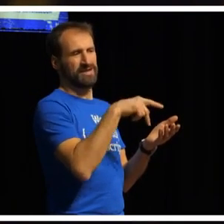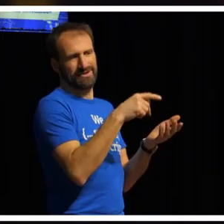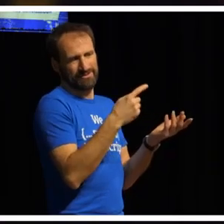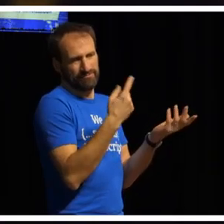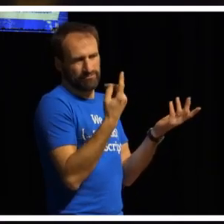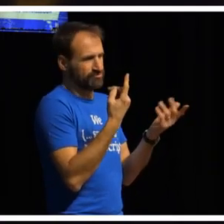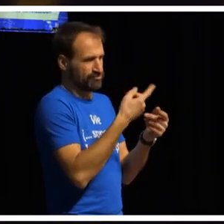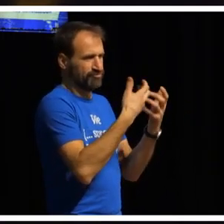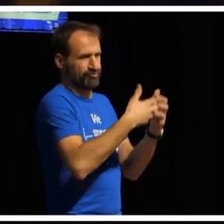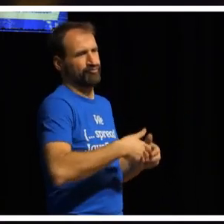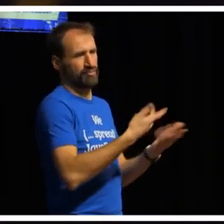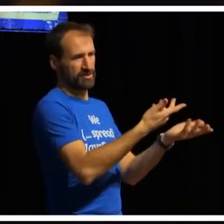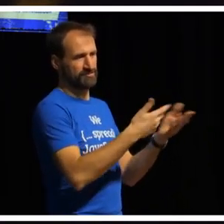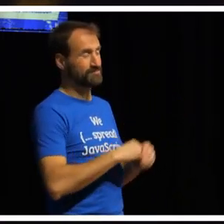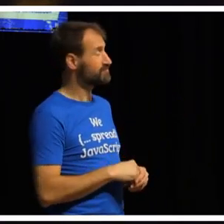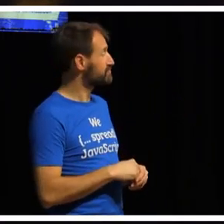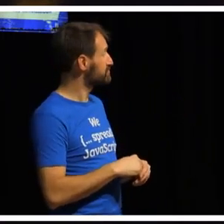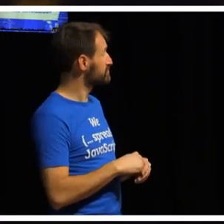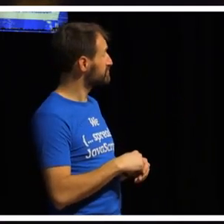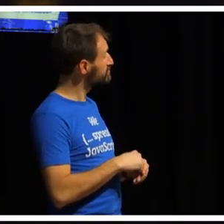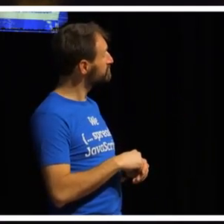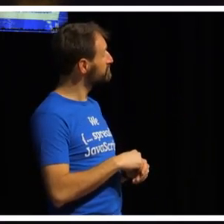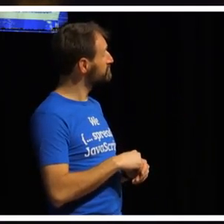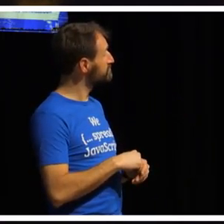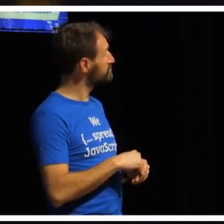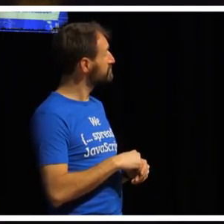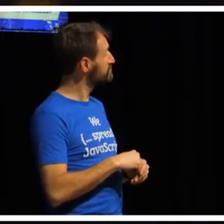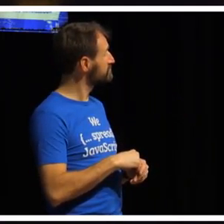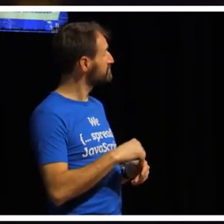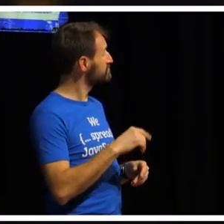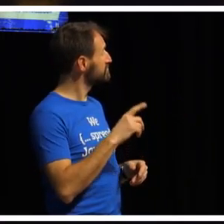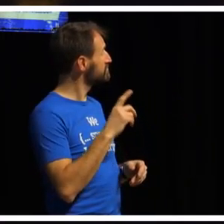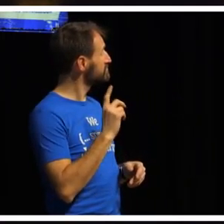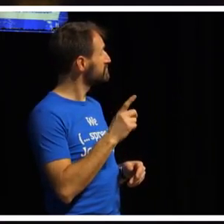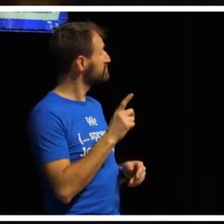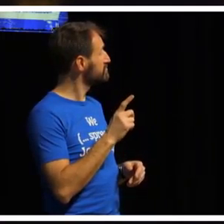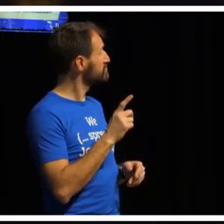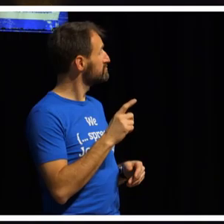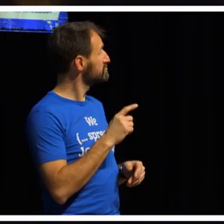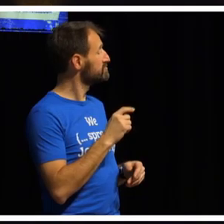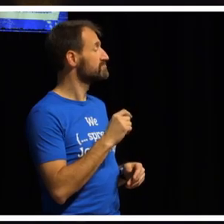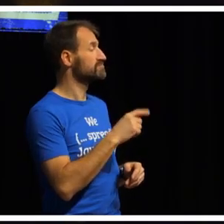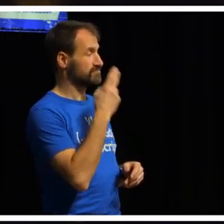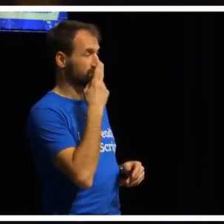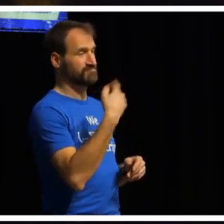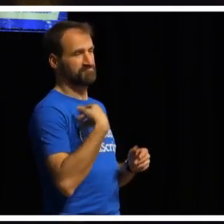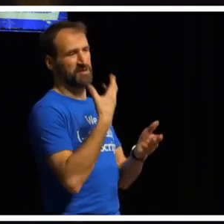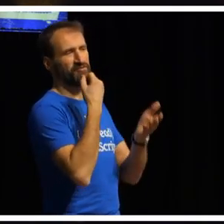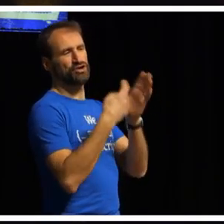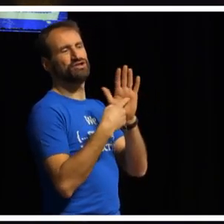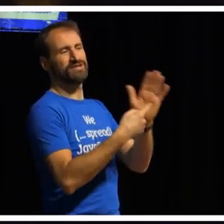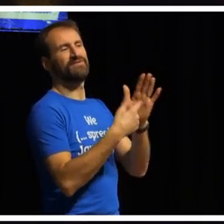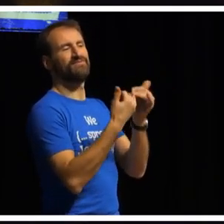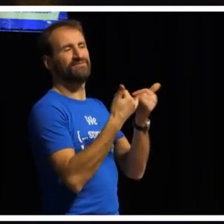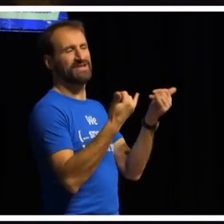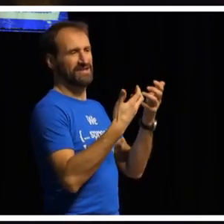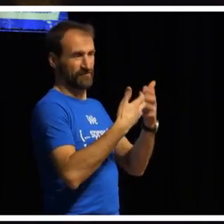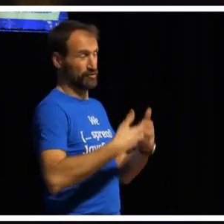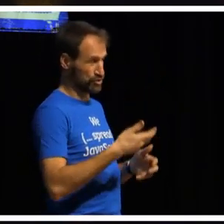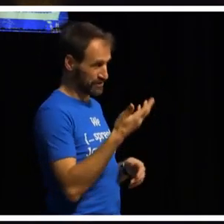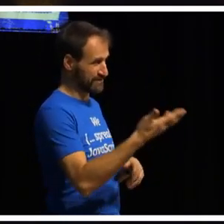So you plug it in, and it should appear as a USB communications port. So if I go to